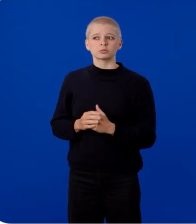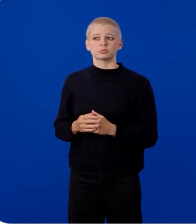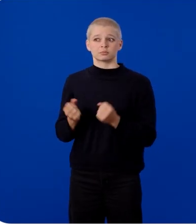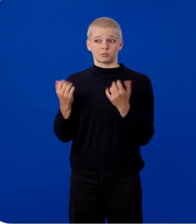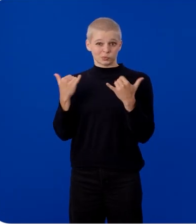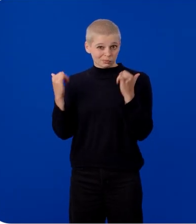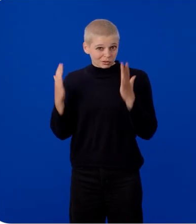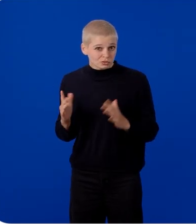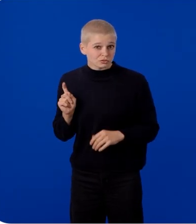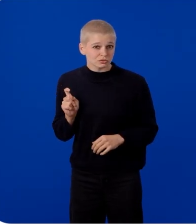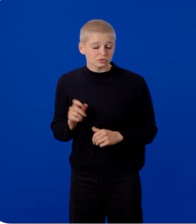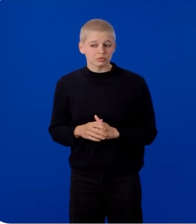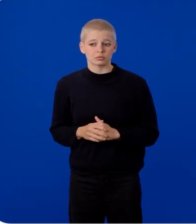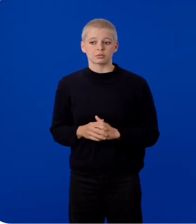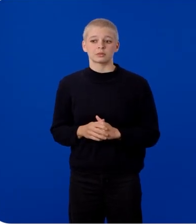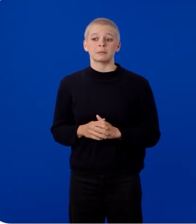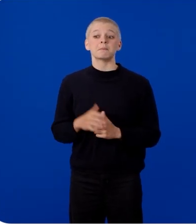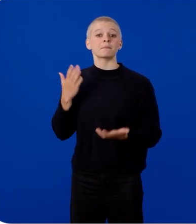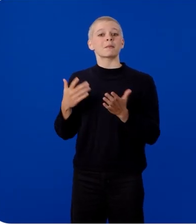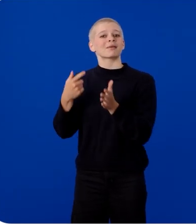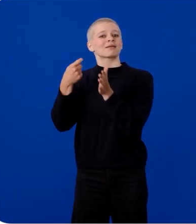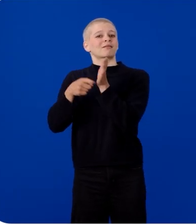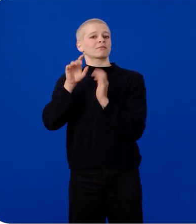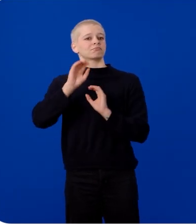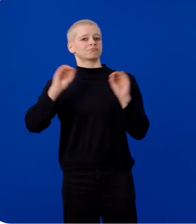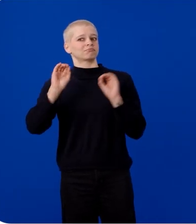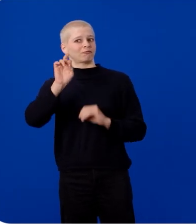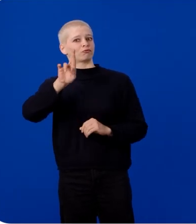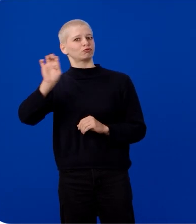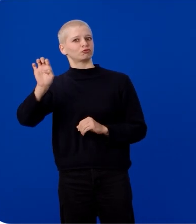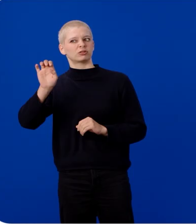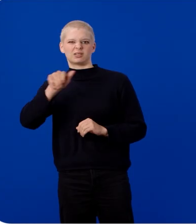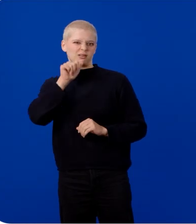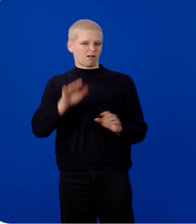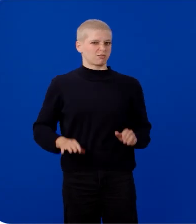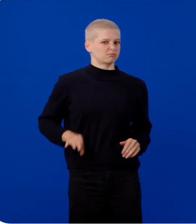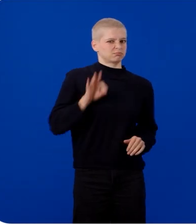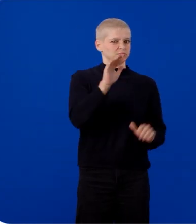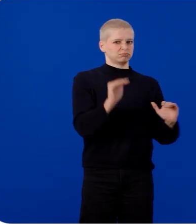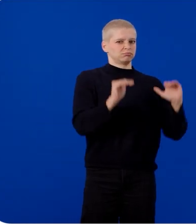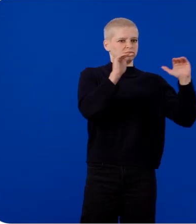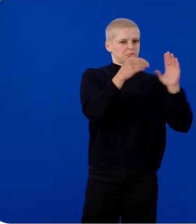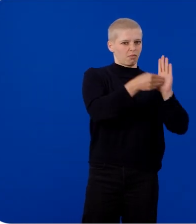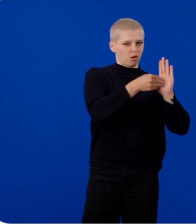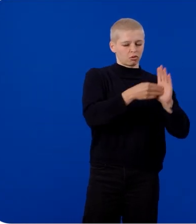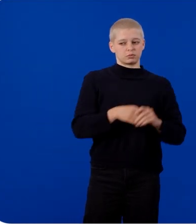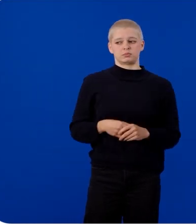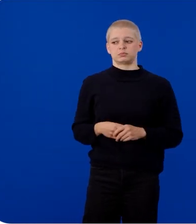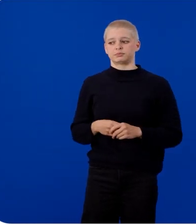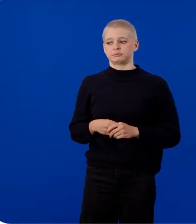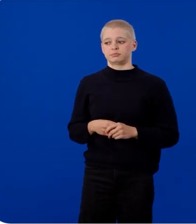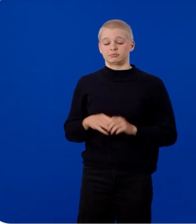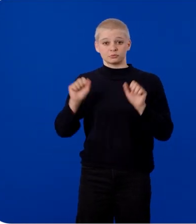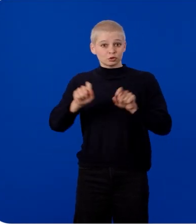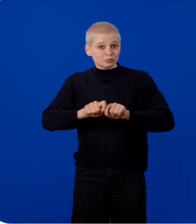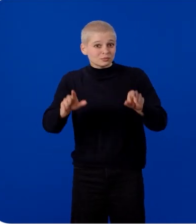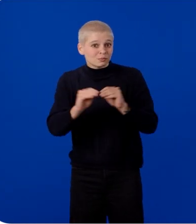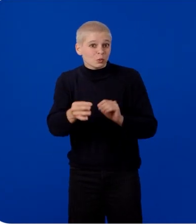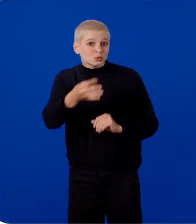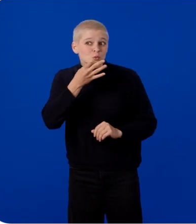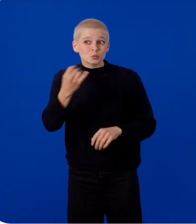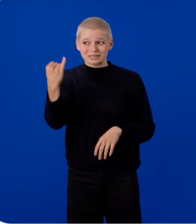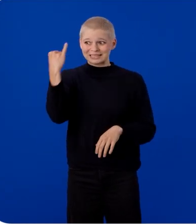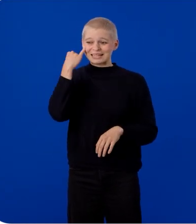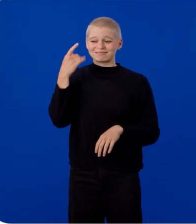maybe take advantage of the free-to-play model instead of the premium content model? Could you get to the market quicker by simplifying your game